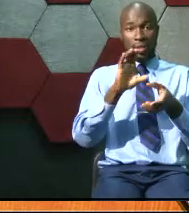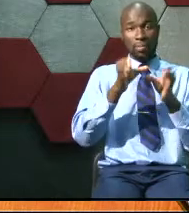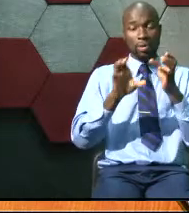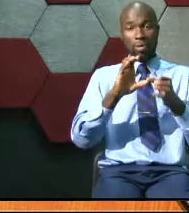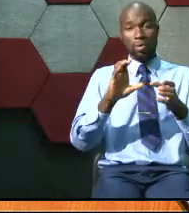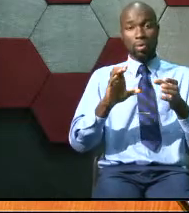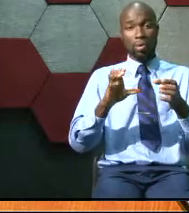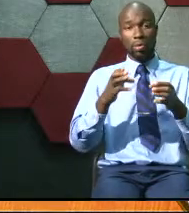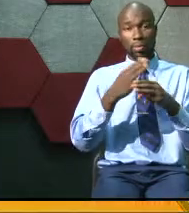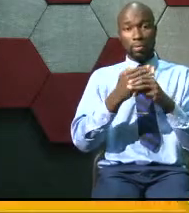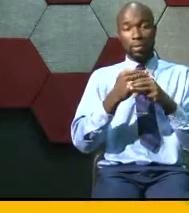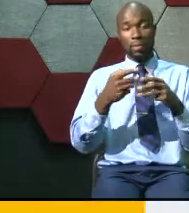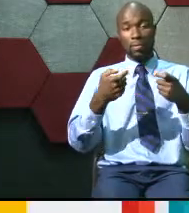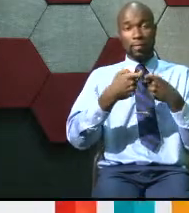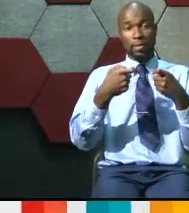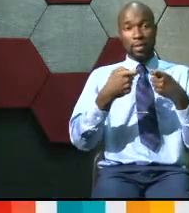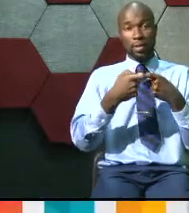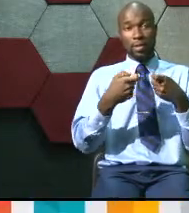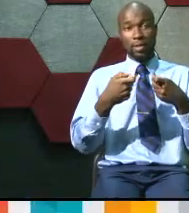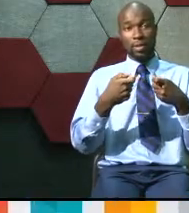category.